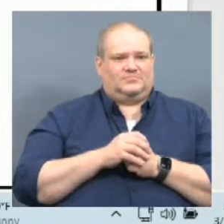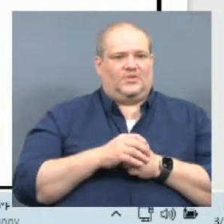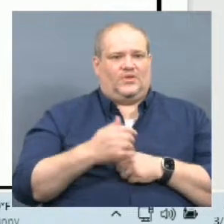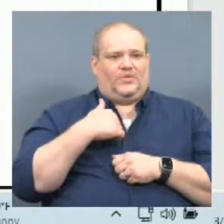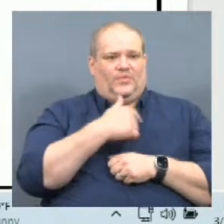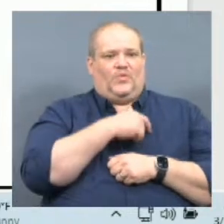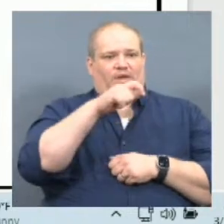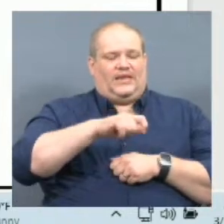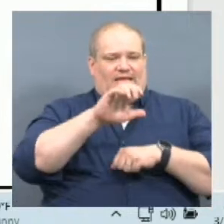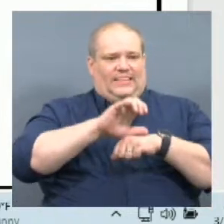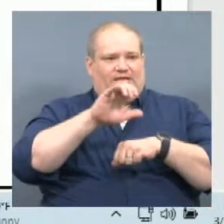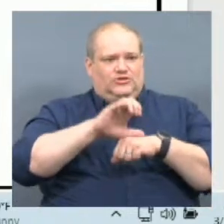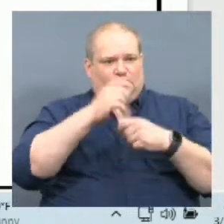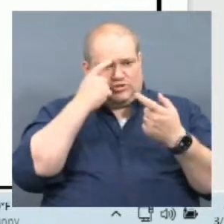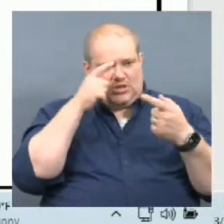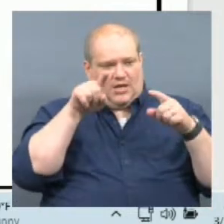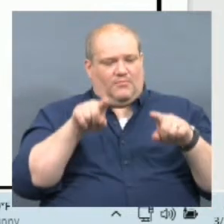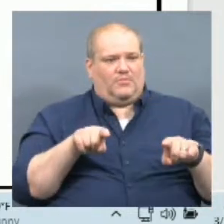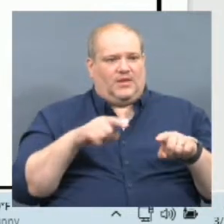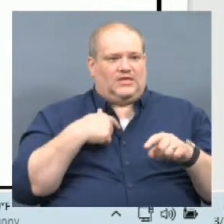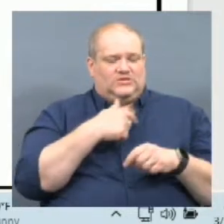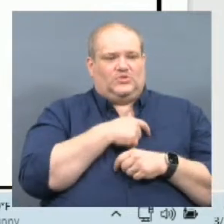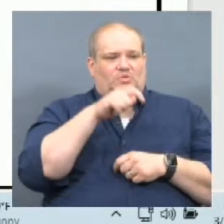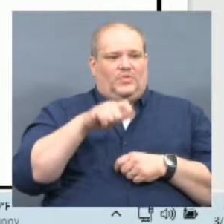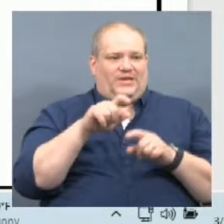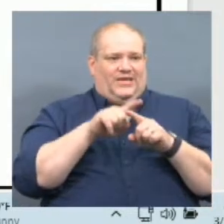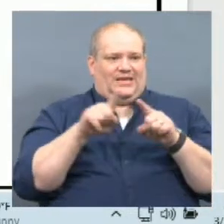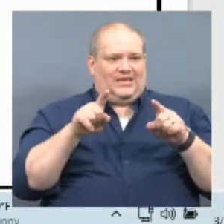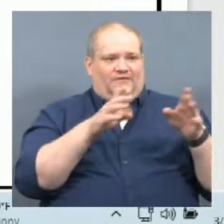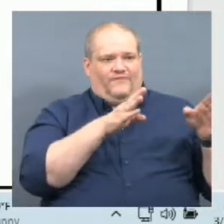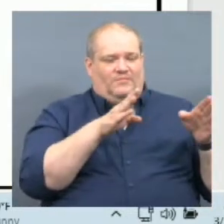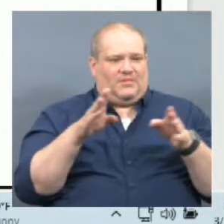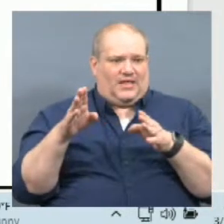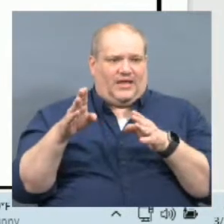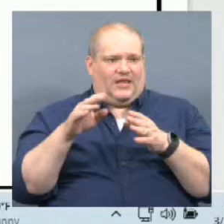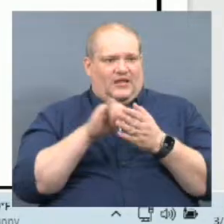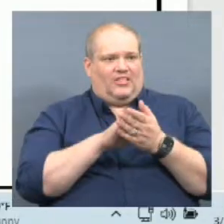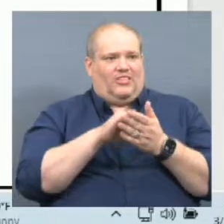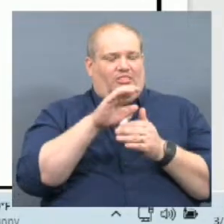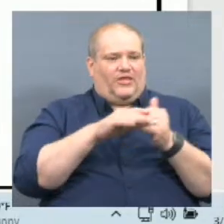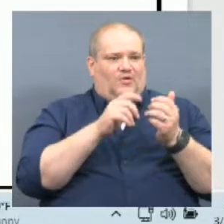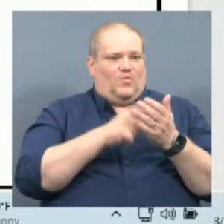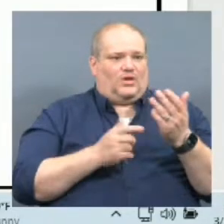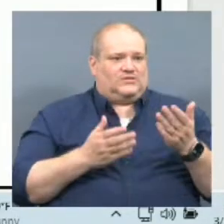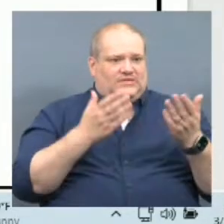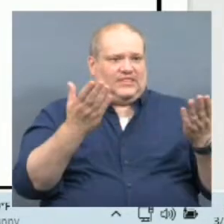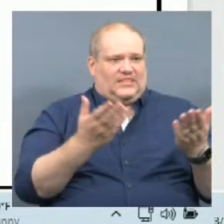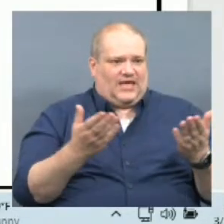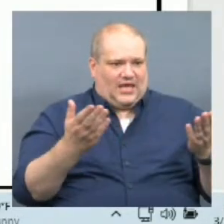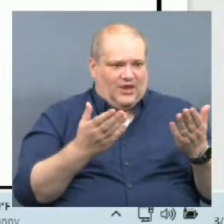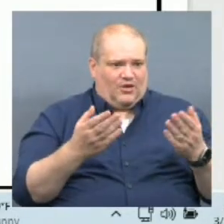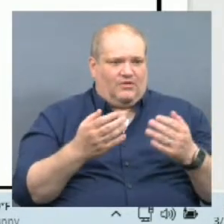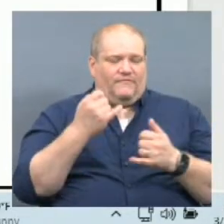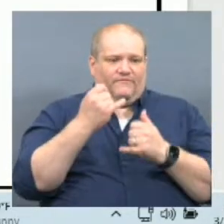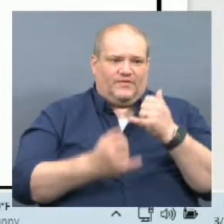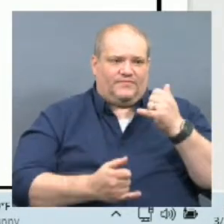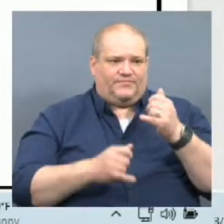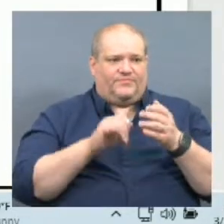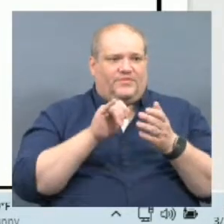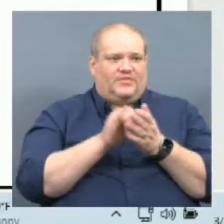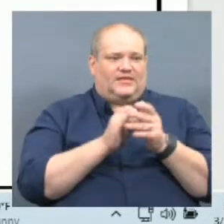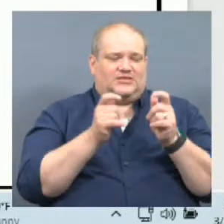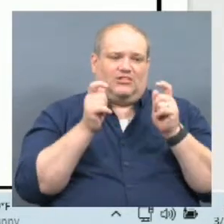We need the church to compromise. We need a different plan than what you see up there, because at the end of the day, it's